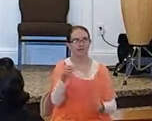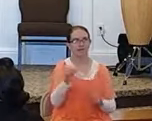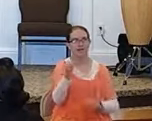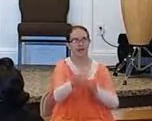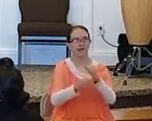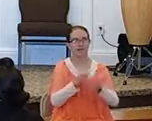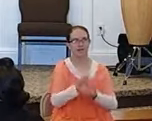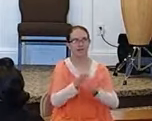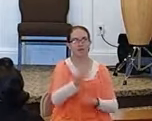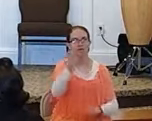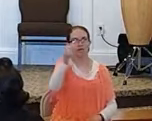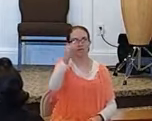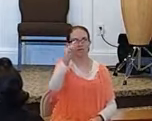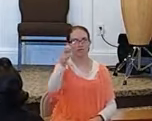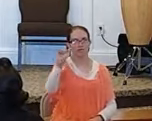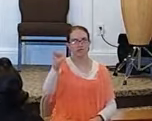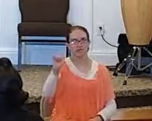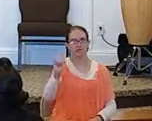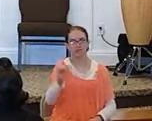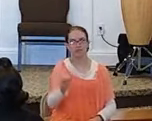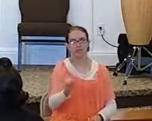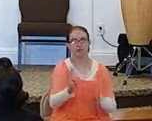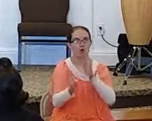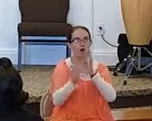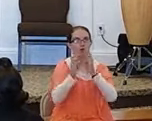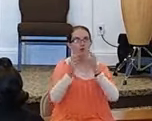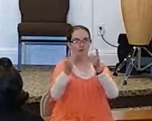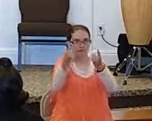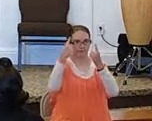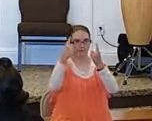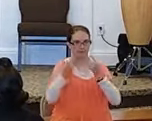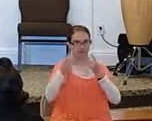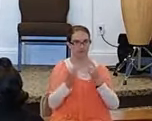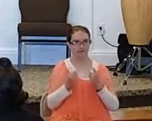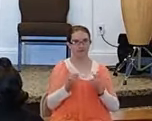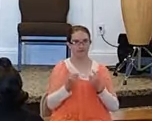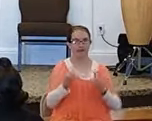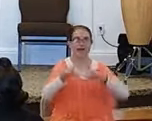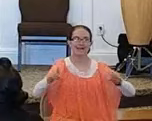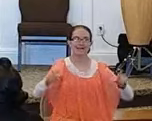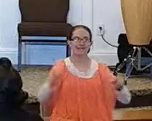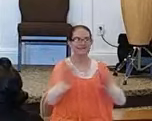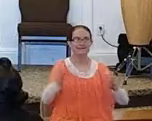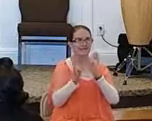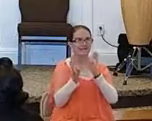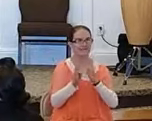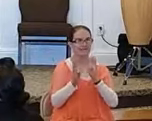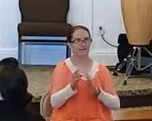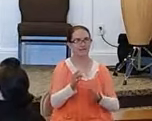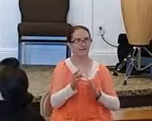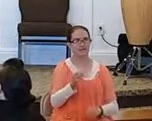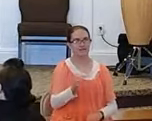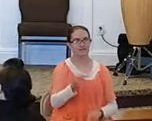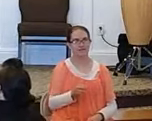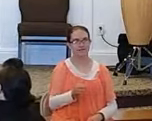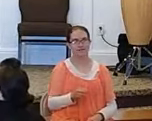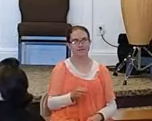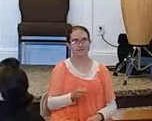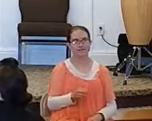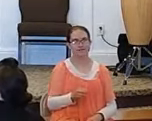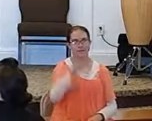Jimmy Betrayal began to speak in tongues when the Holy Ghost came in. And guess what language he spoke? He spoke that native